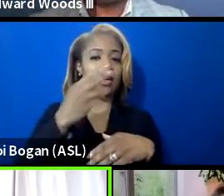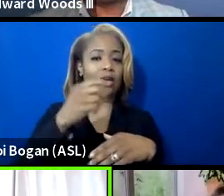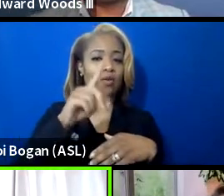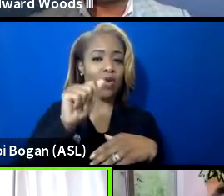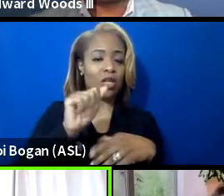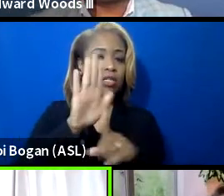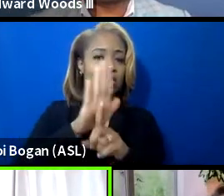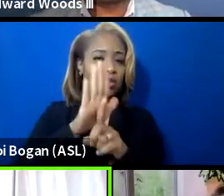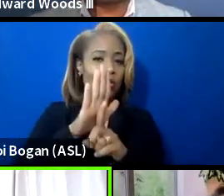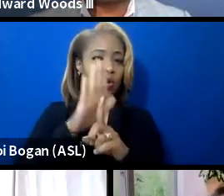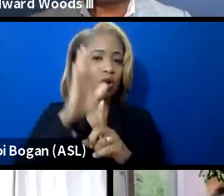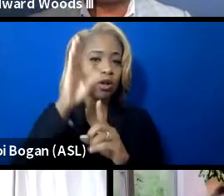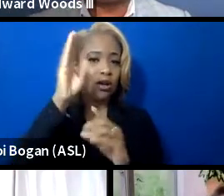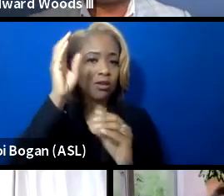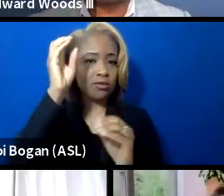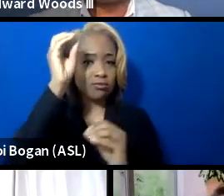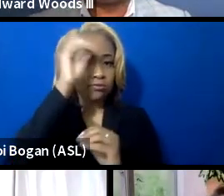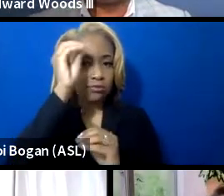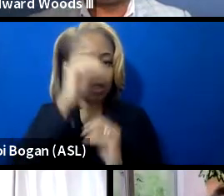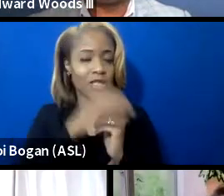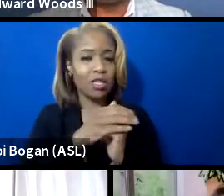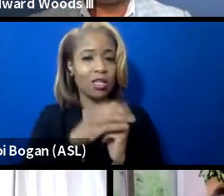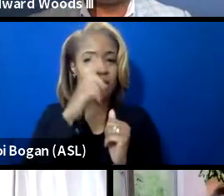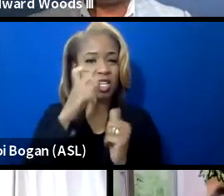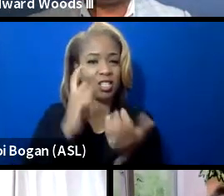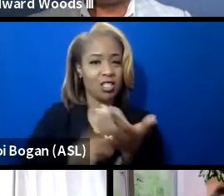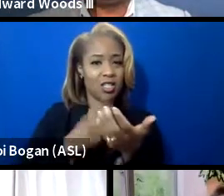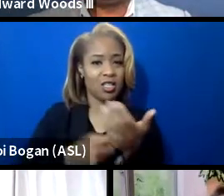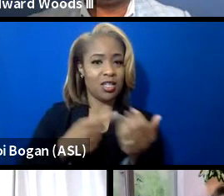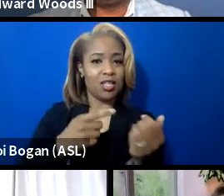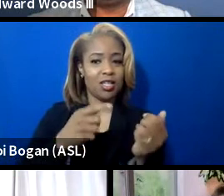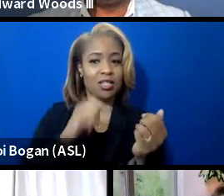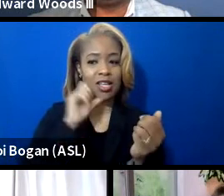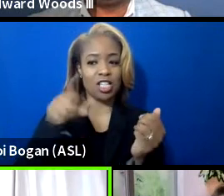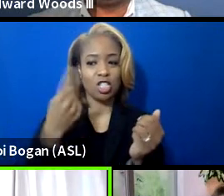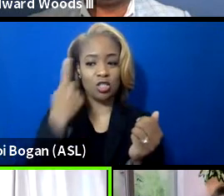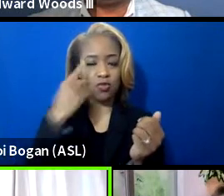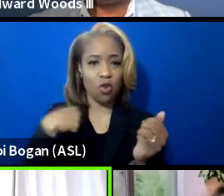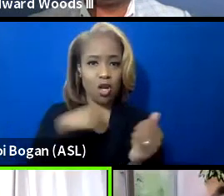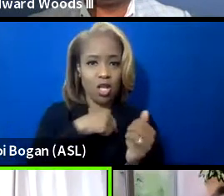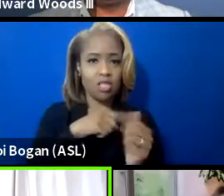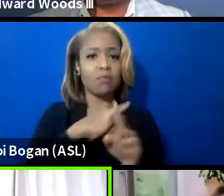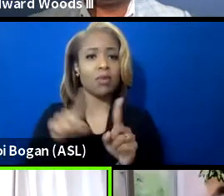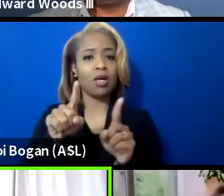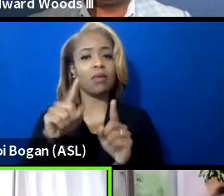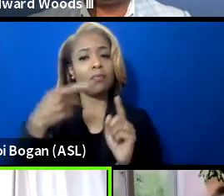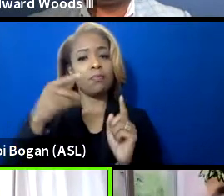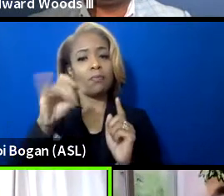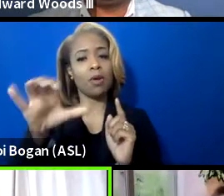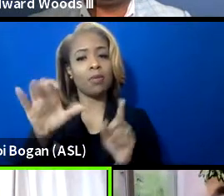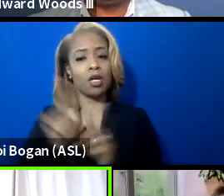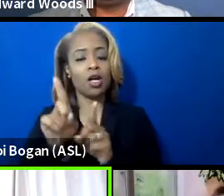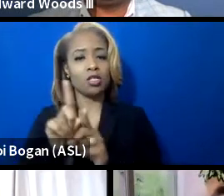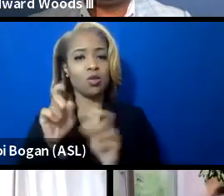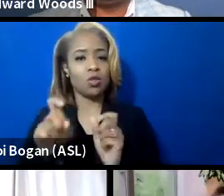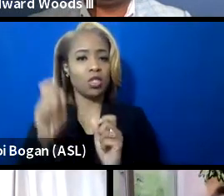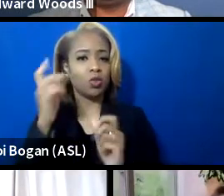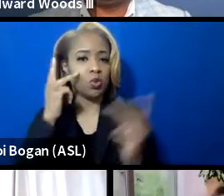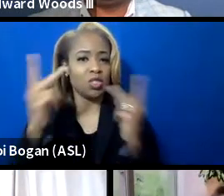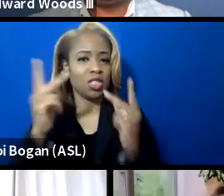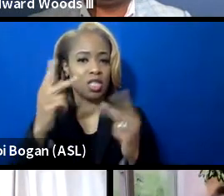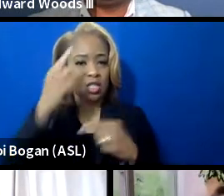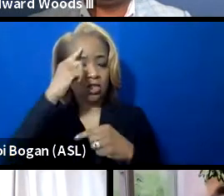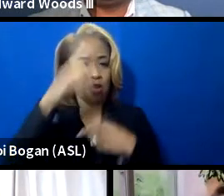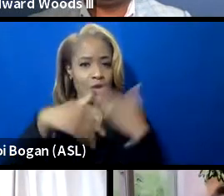because these Yeah. discussions are not just what we need to have, but I think the public also needs to see like our thought process and that